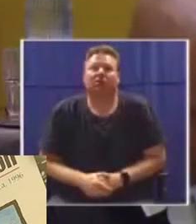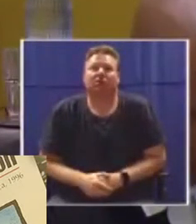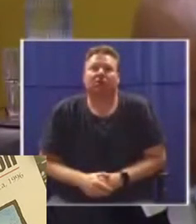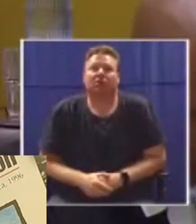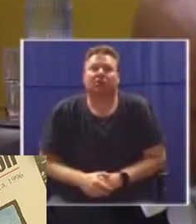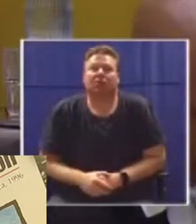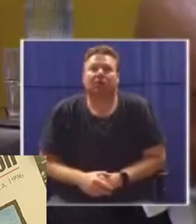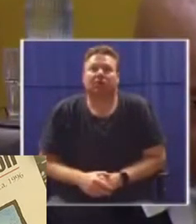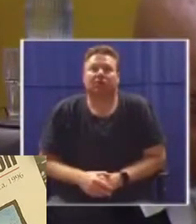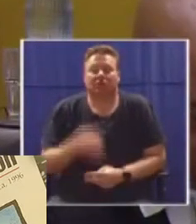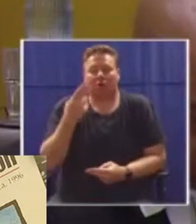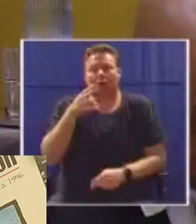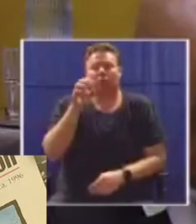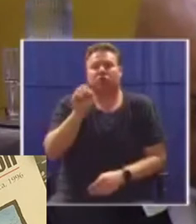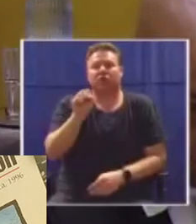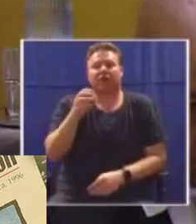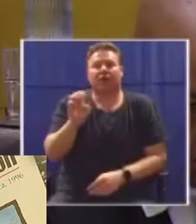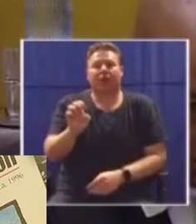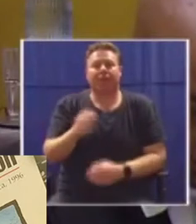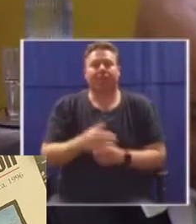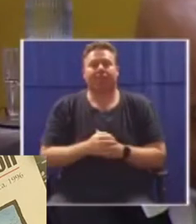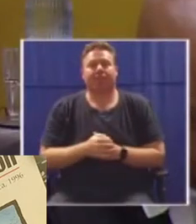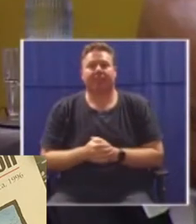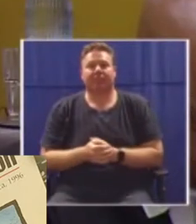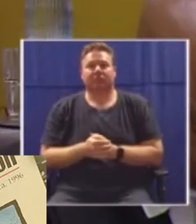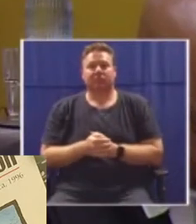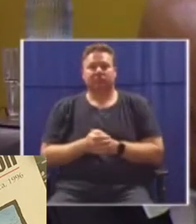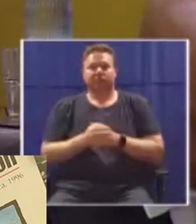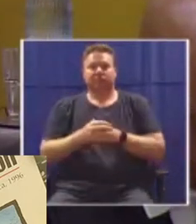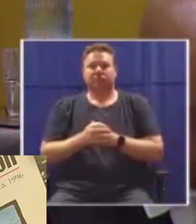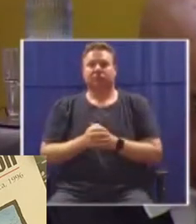The Honorable Sheikh Imam.